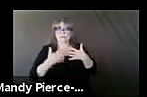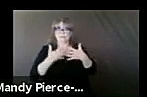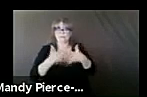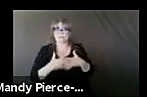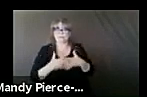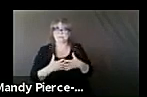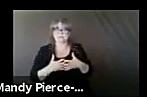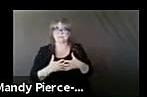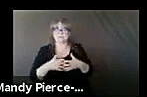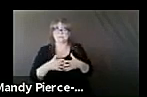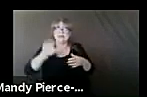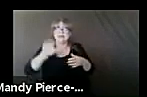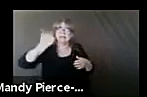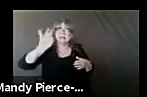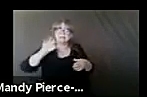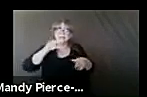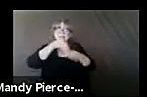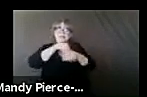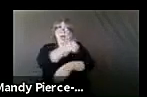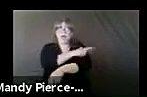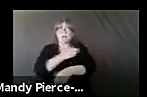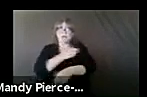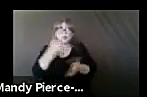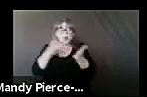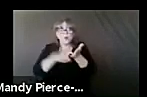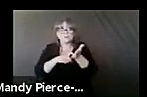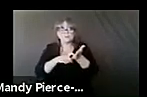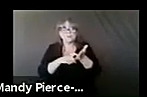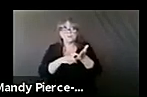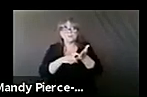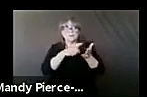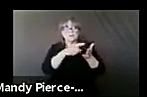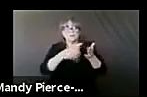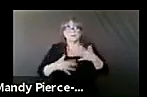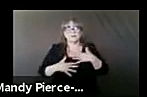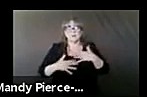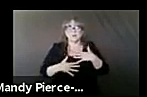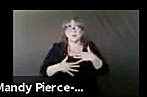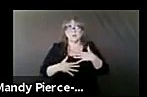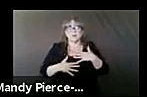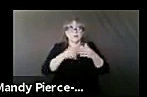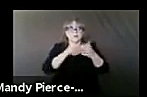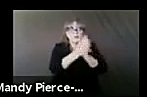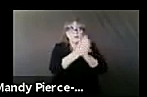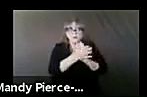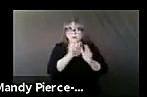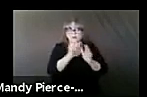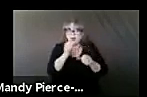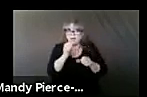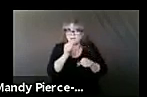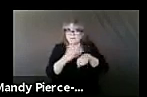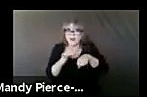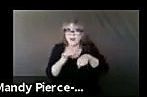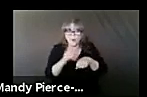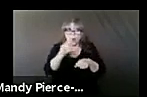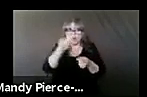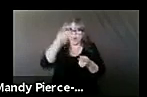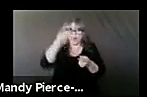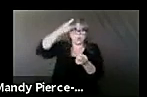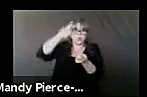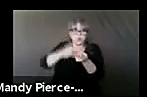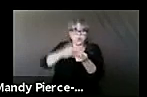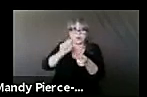their ventilators are in short supply based on the patients that they have coming in, there'll be conversations with our